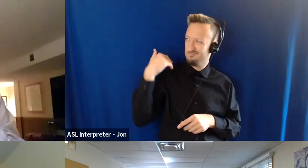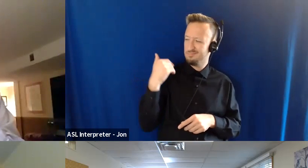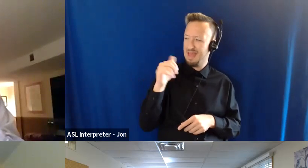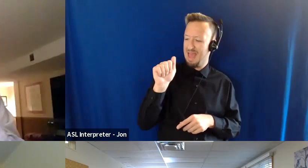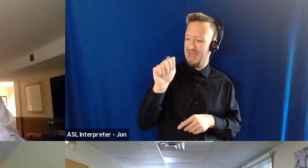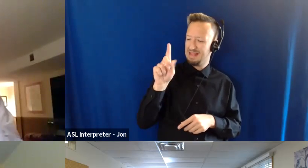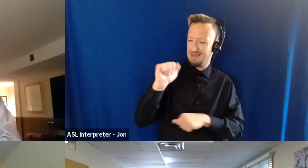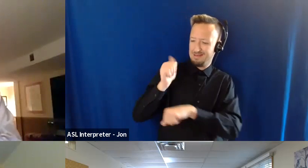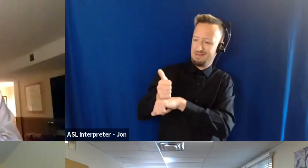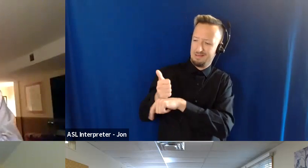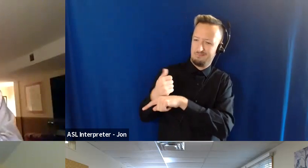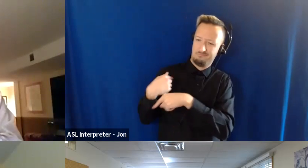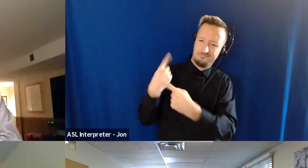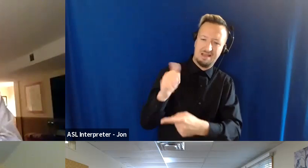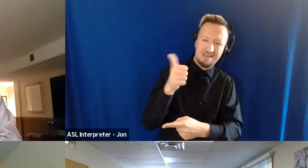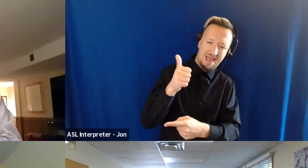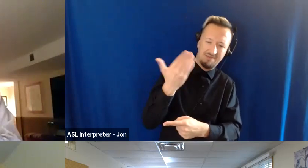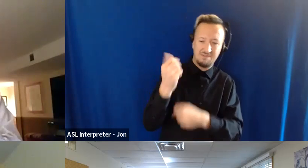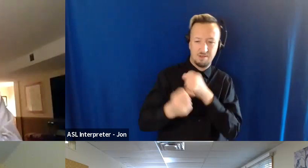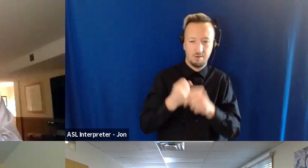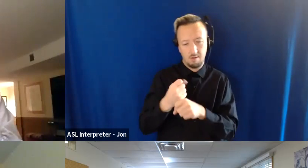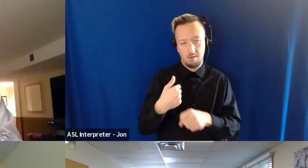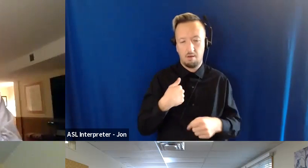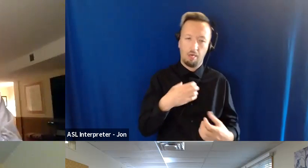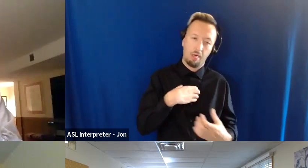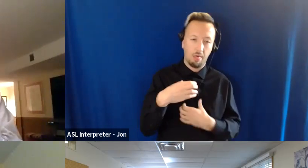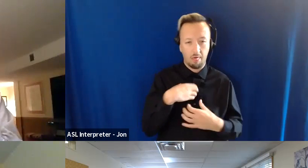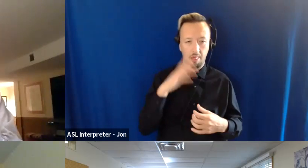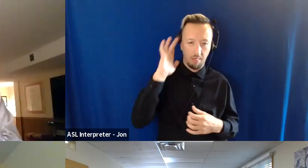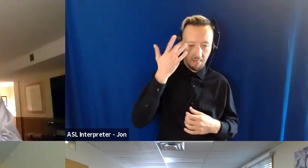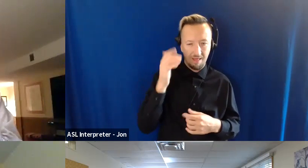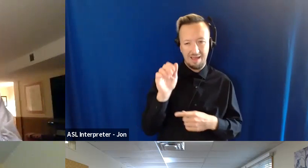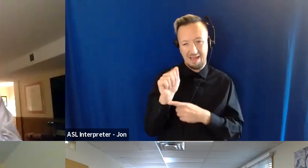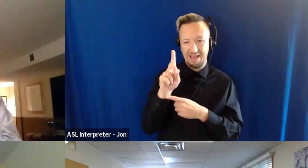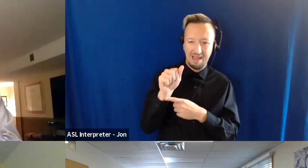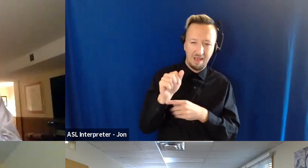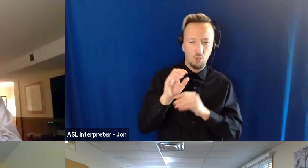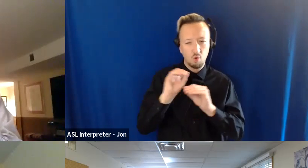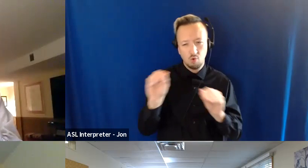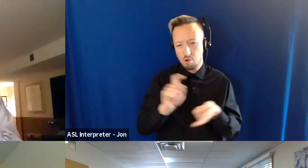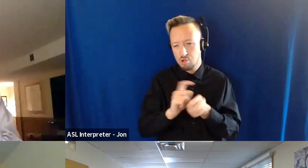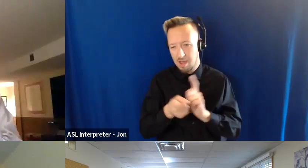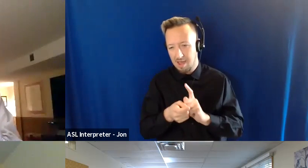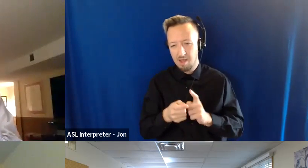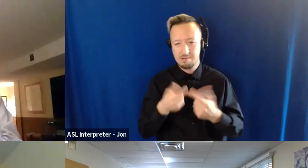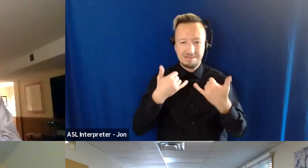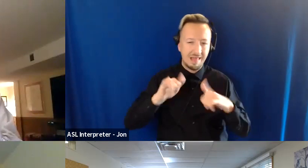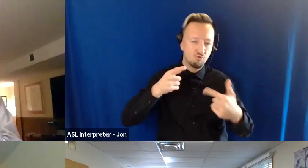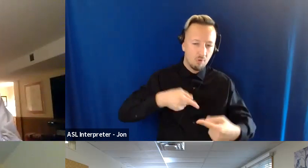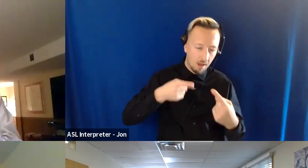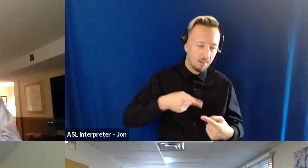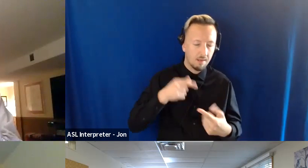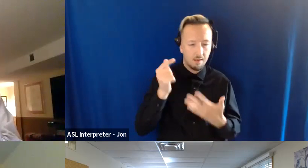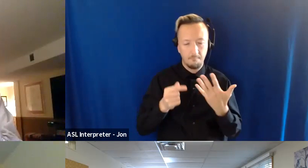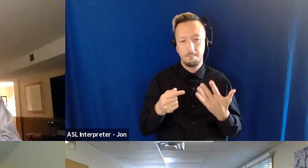15 years, and I was bemoaning it and talking about, oh, there's just been so little change, and we're still struggling, and we're doing this, and